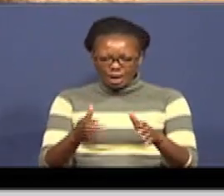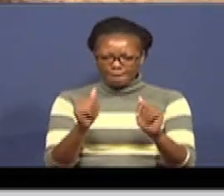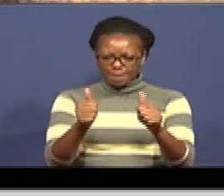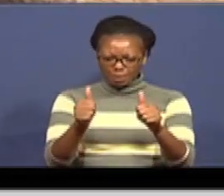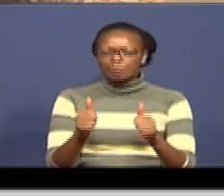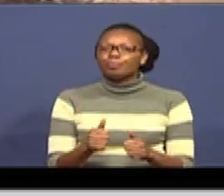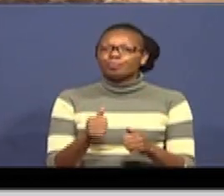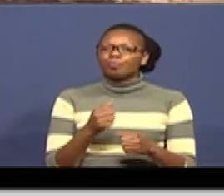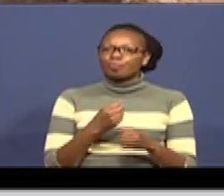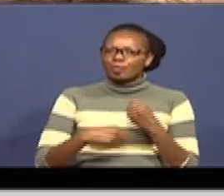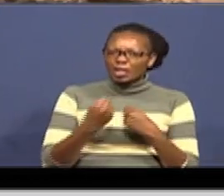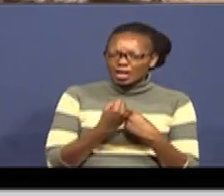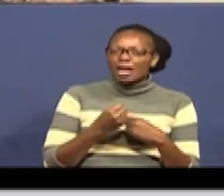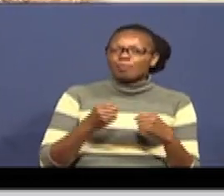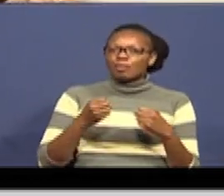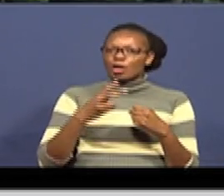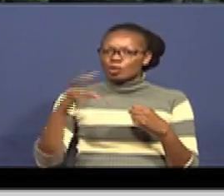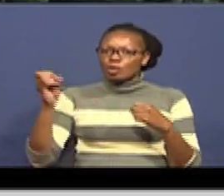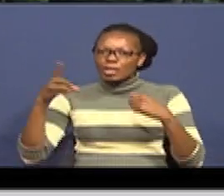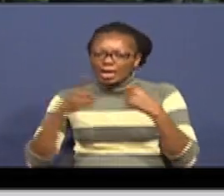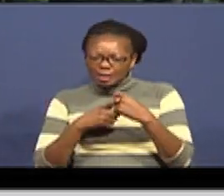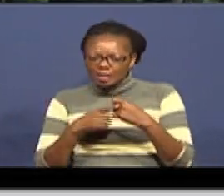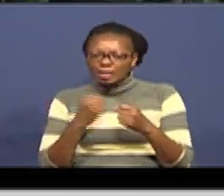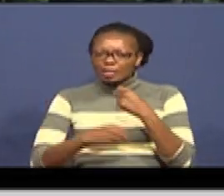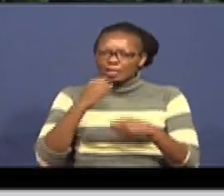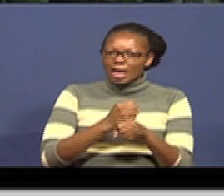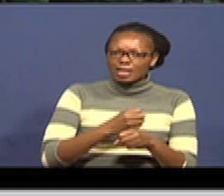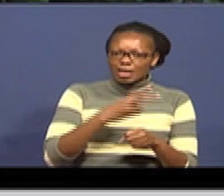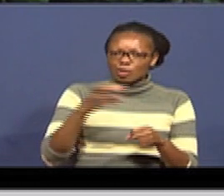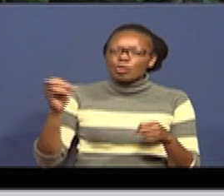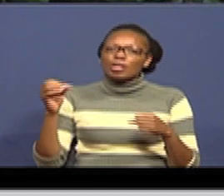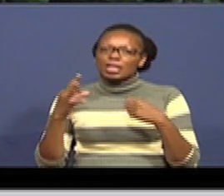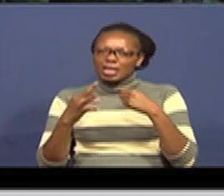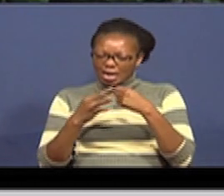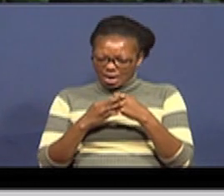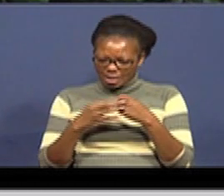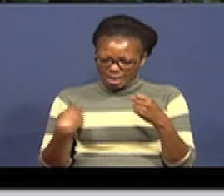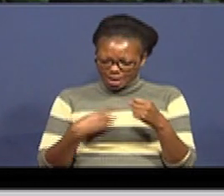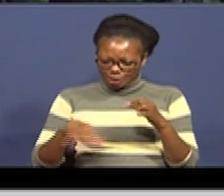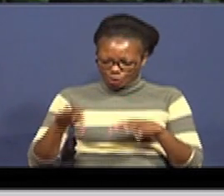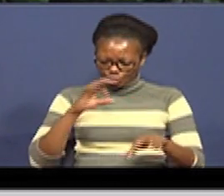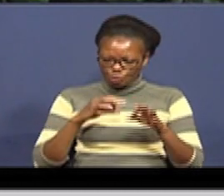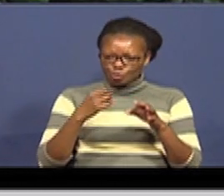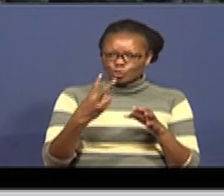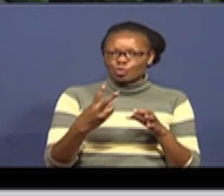ufugaji kuku na kilimo. From 2016